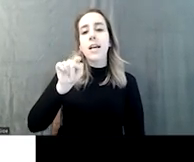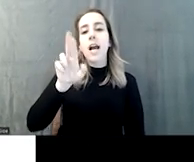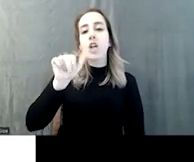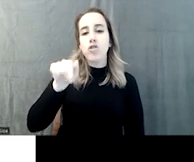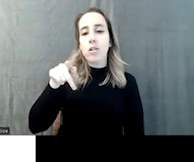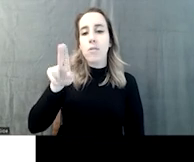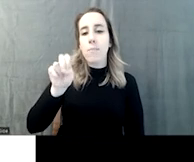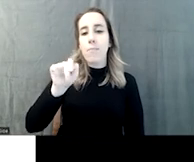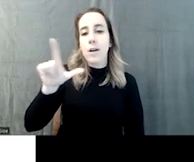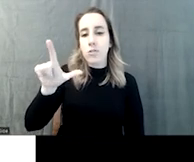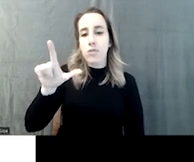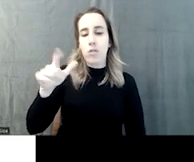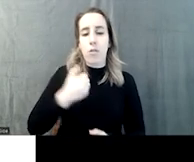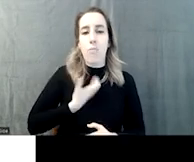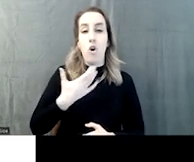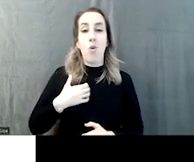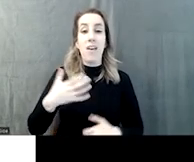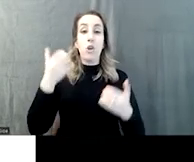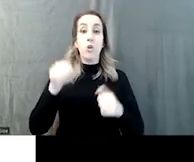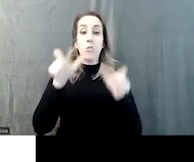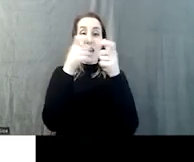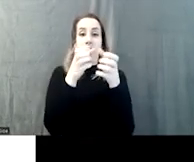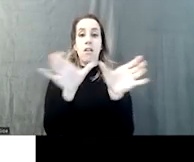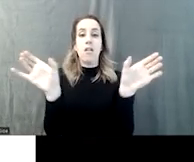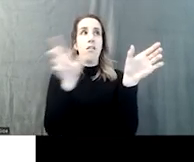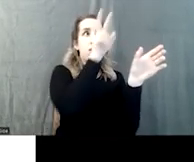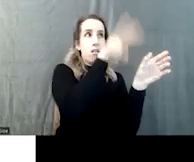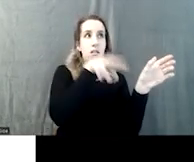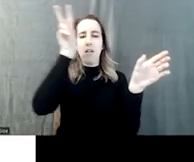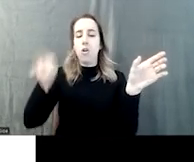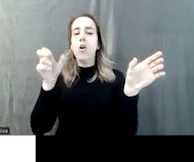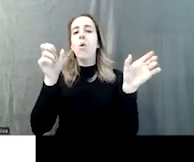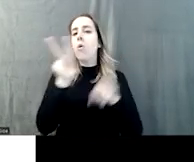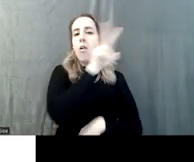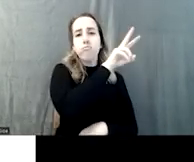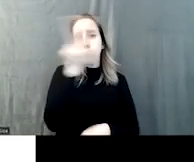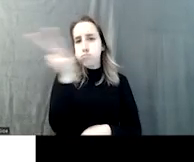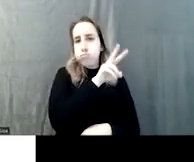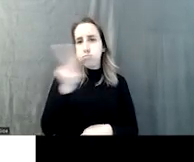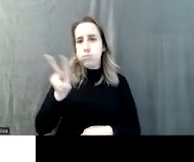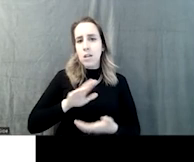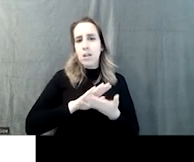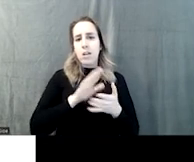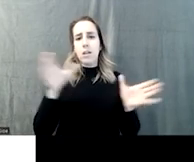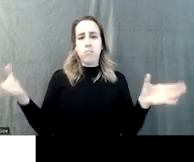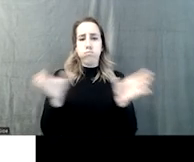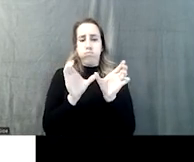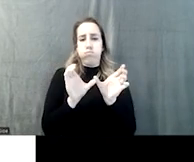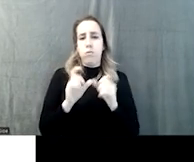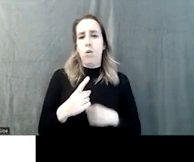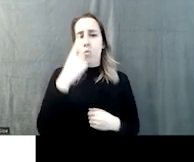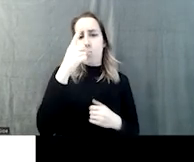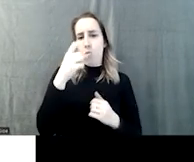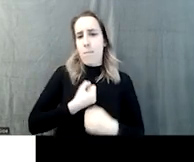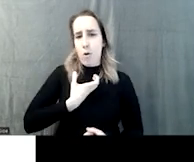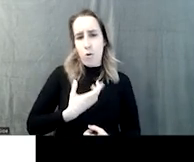or when you read it across it becomes one, but also you can read it any way that you like. And so if I read it as